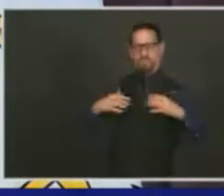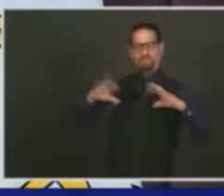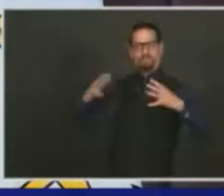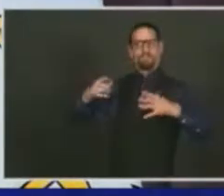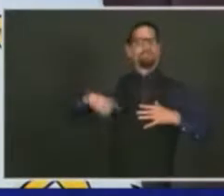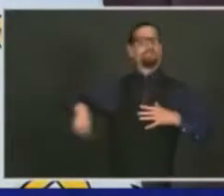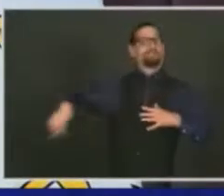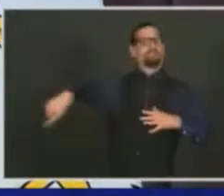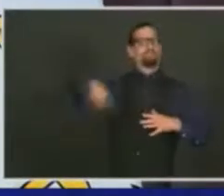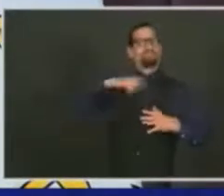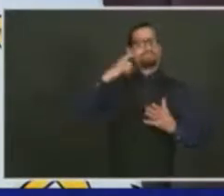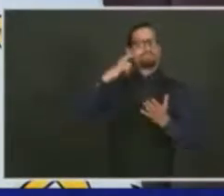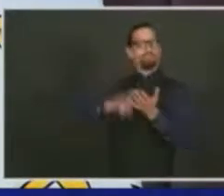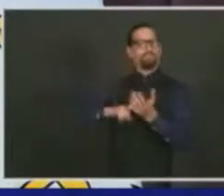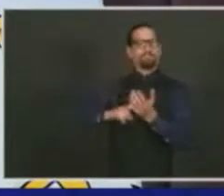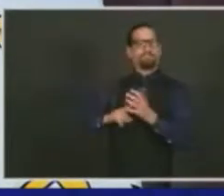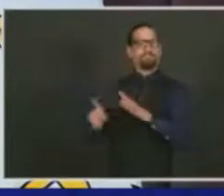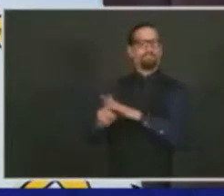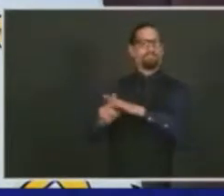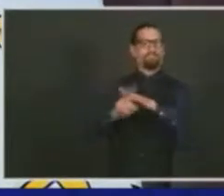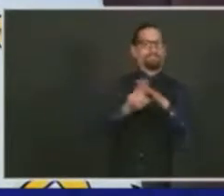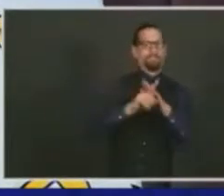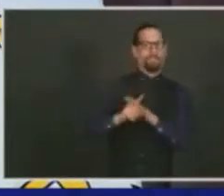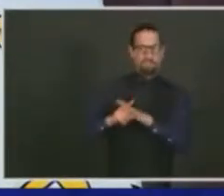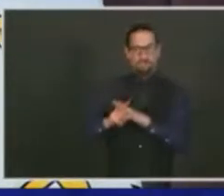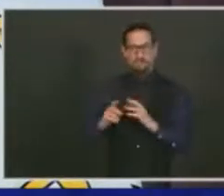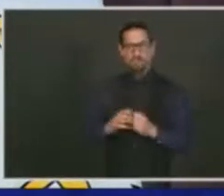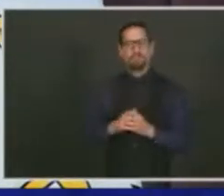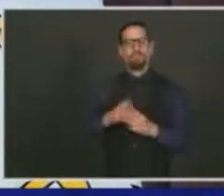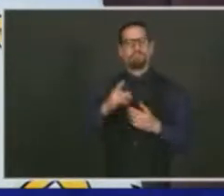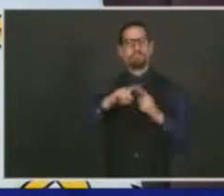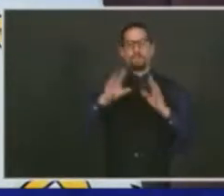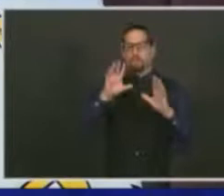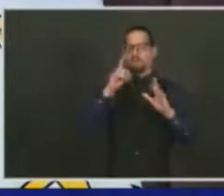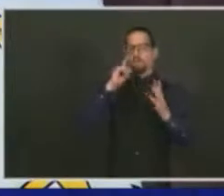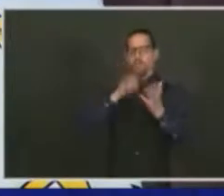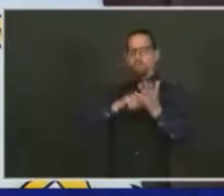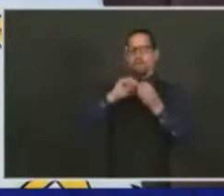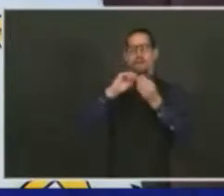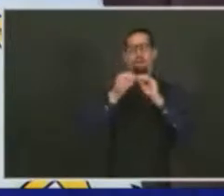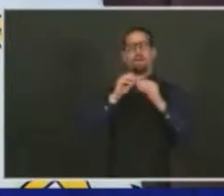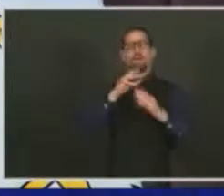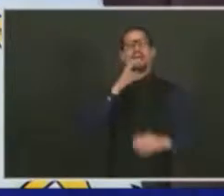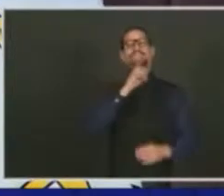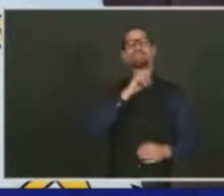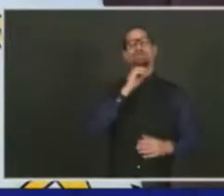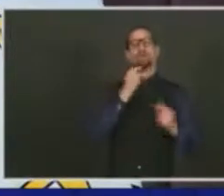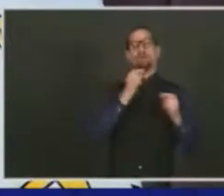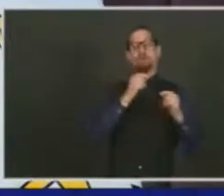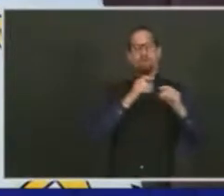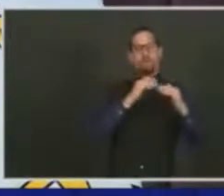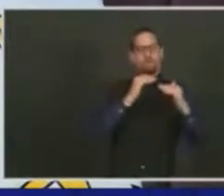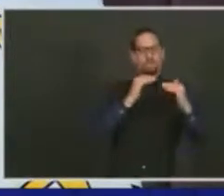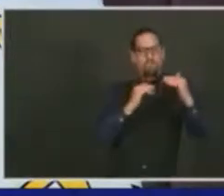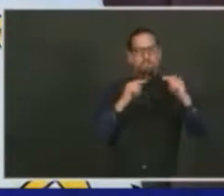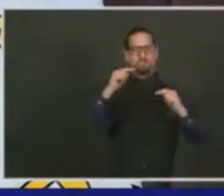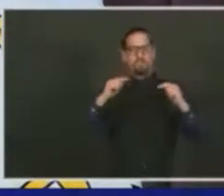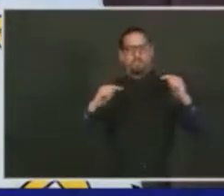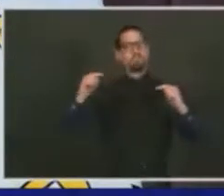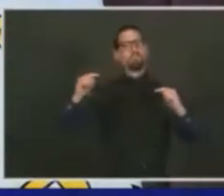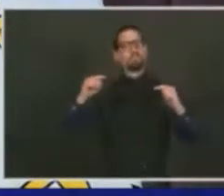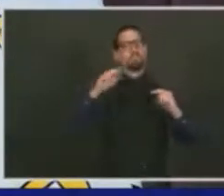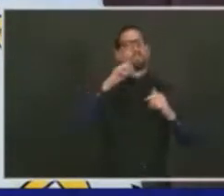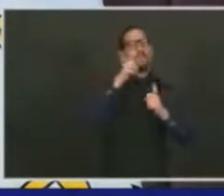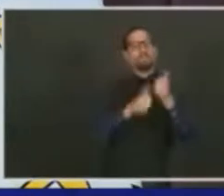case numbers are more evenly distributed among our different age brackets this week. It's still the 19